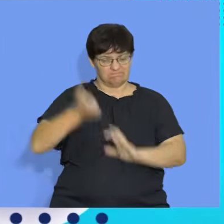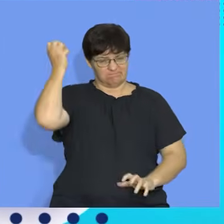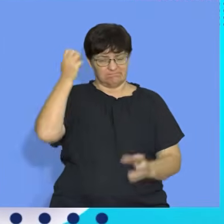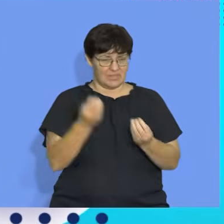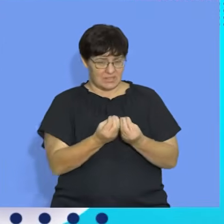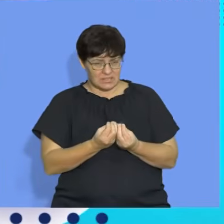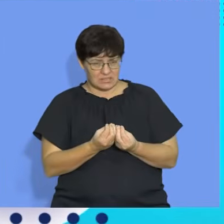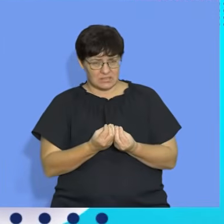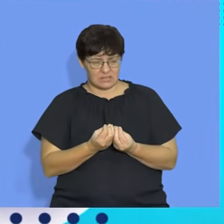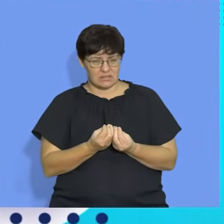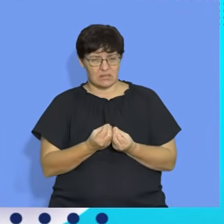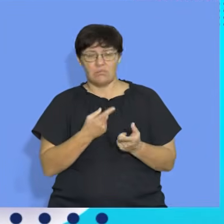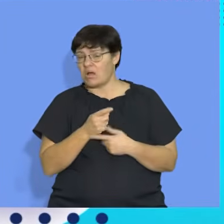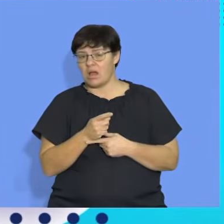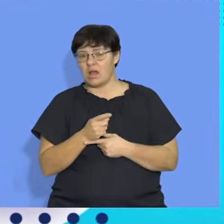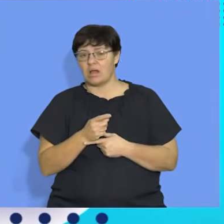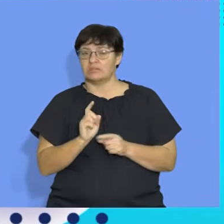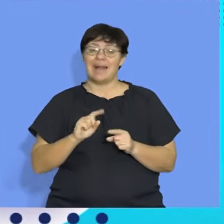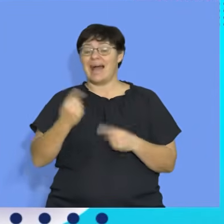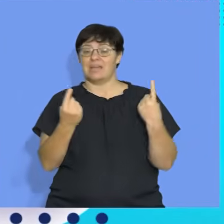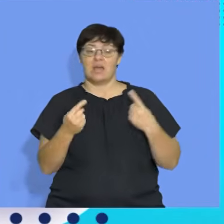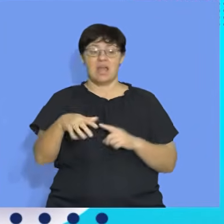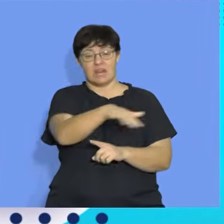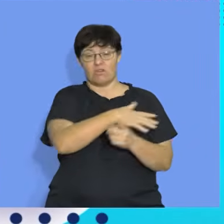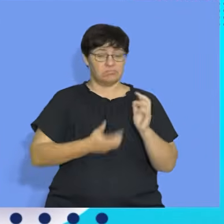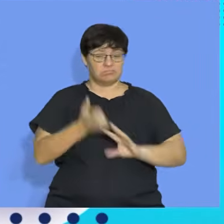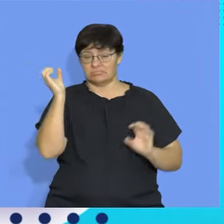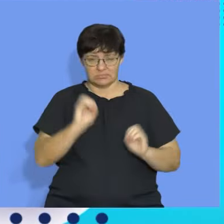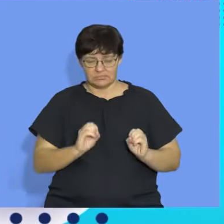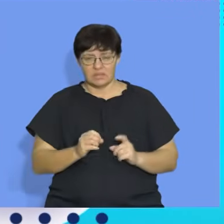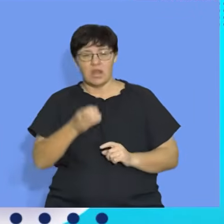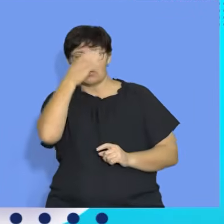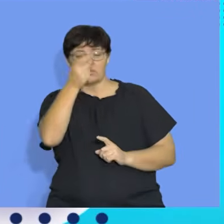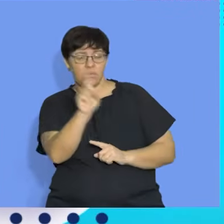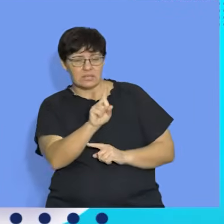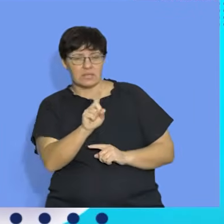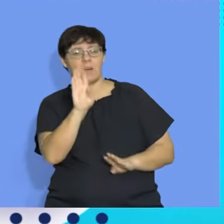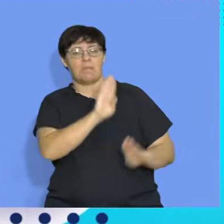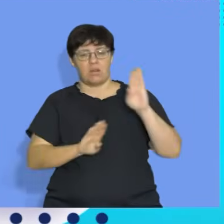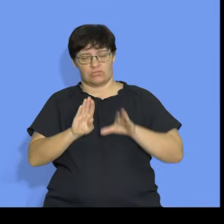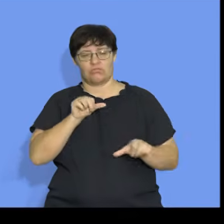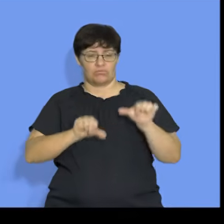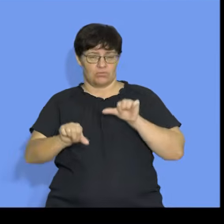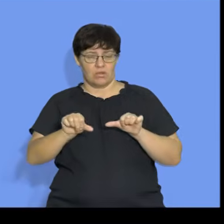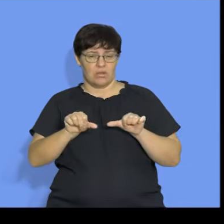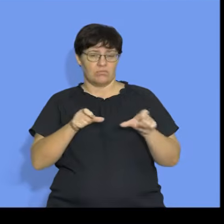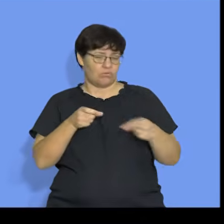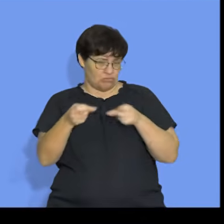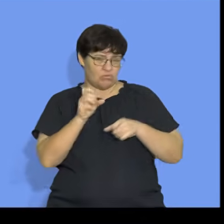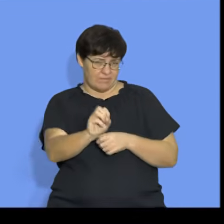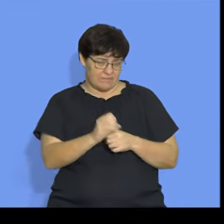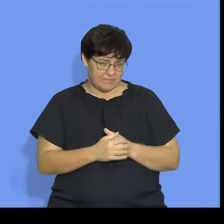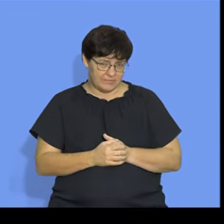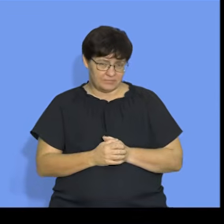things without harming the rest of the environment is called this concept called biological control. Right, so what it is